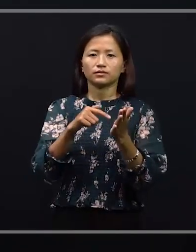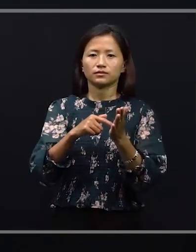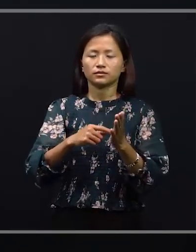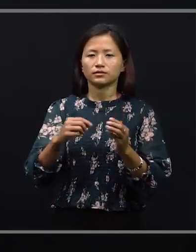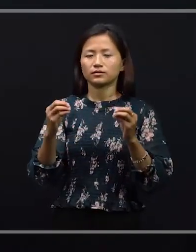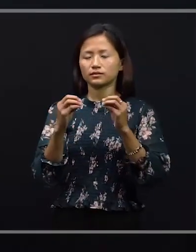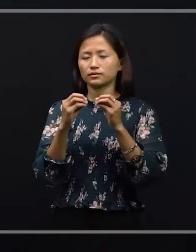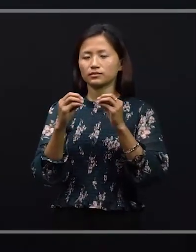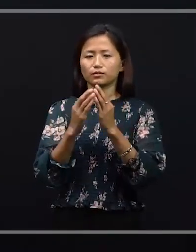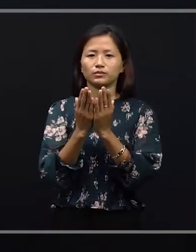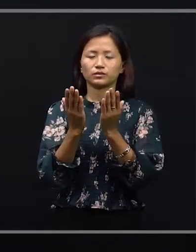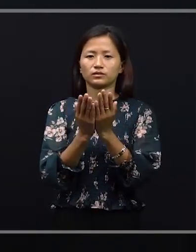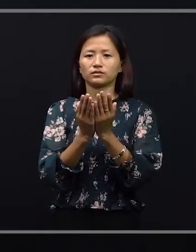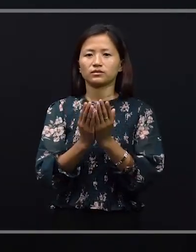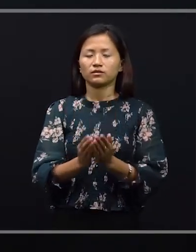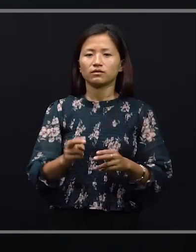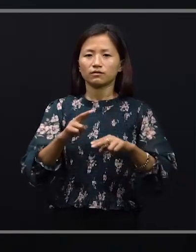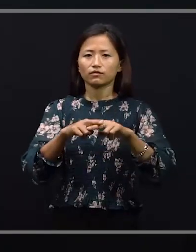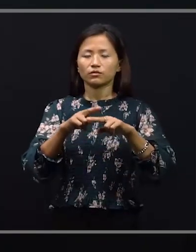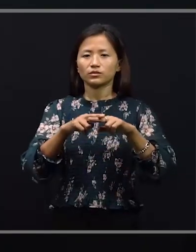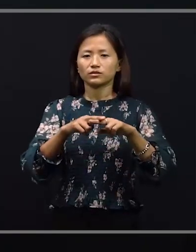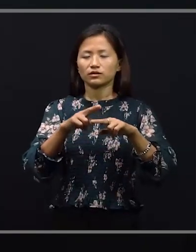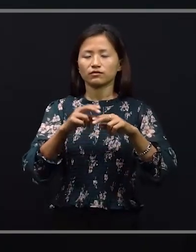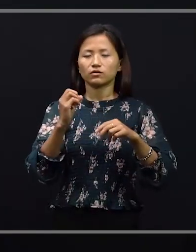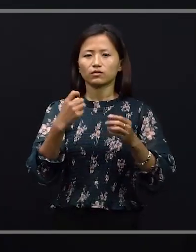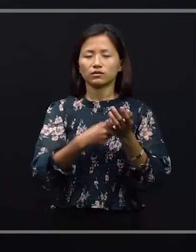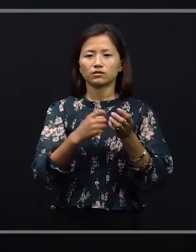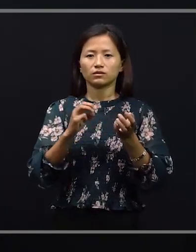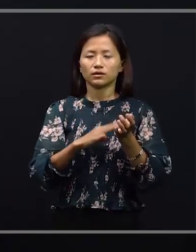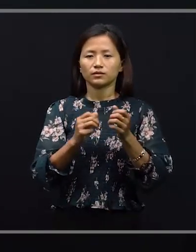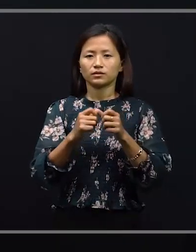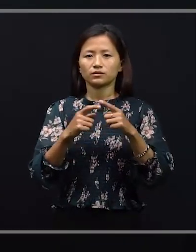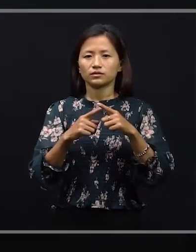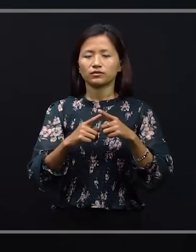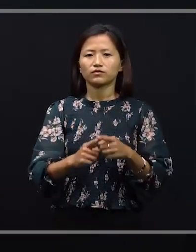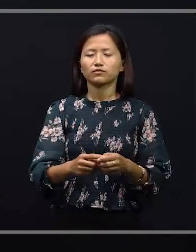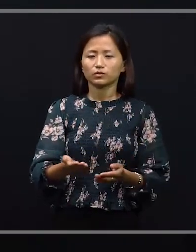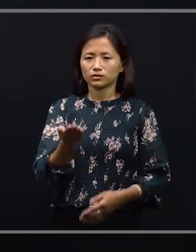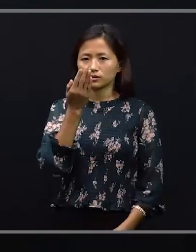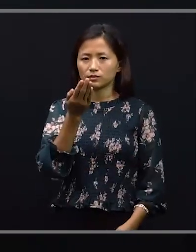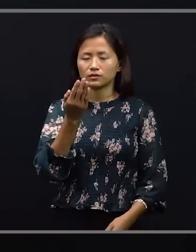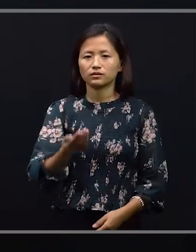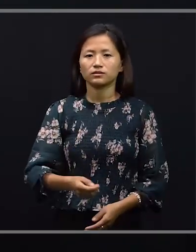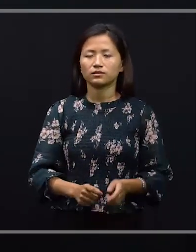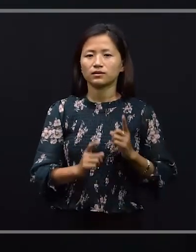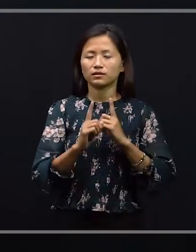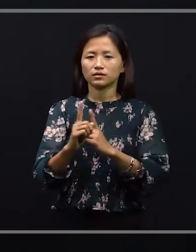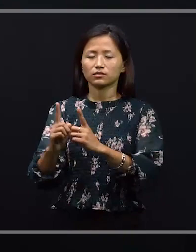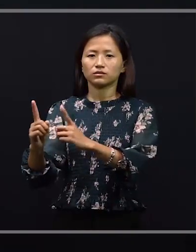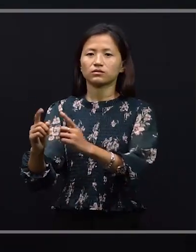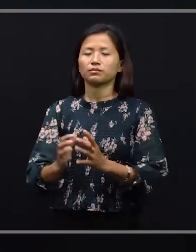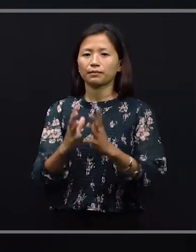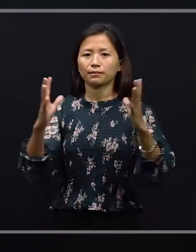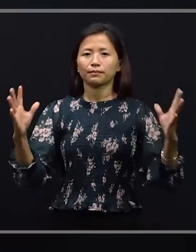textbook, the topic is formation of the Muslim League, how the Muslim League came into being.